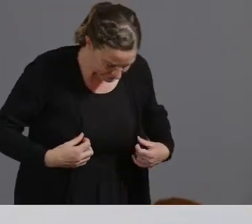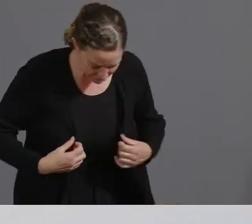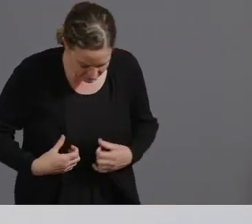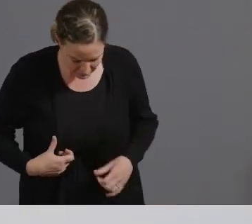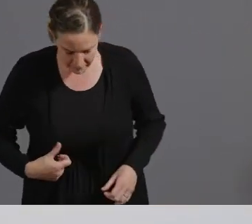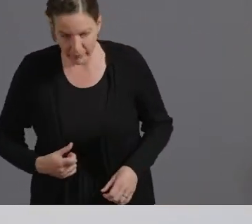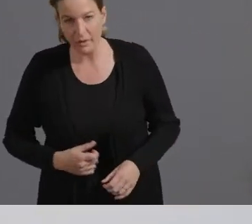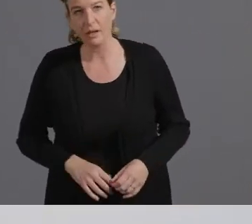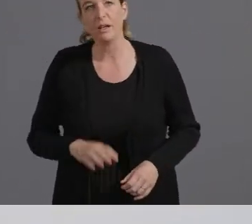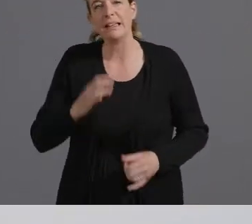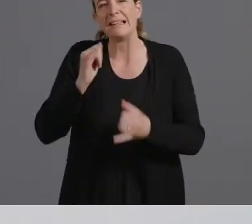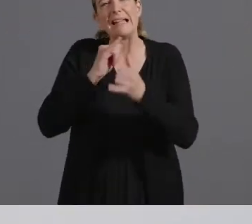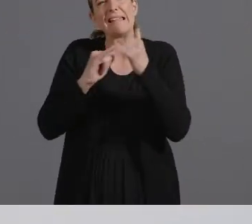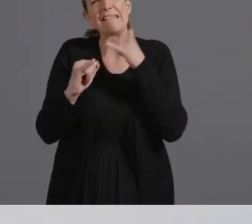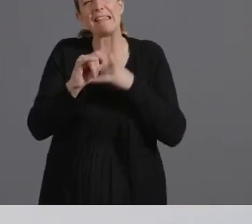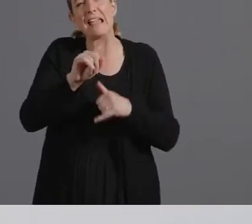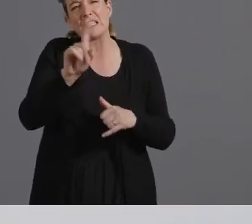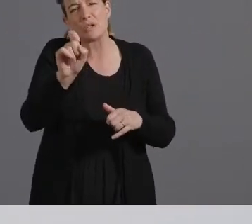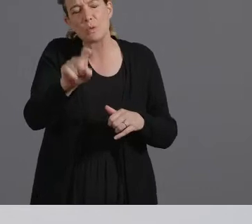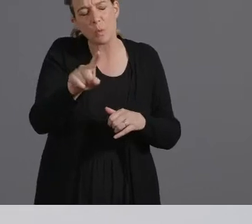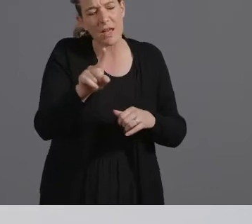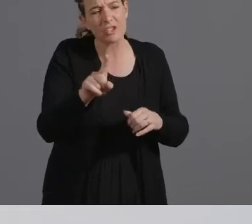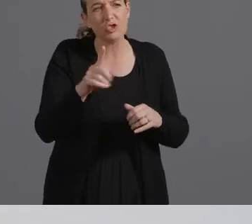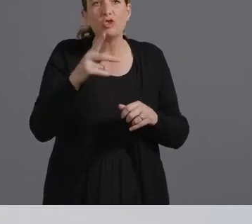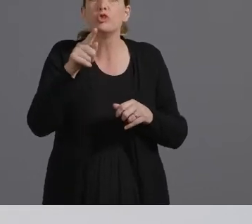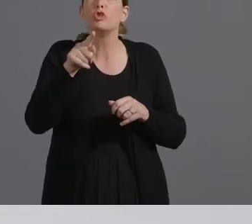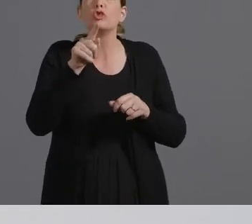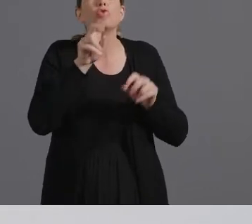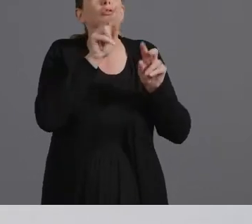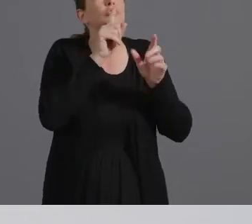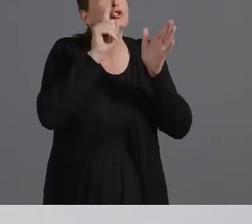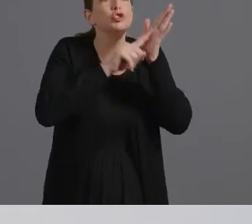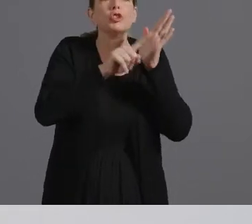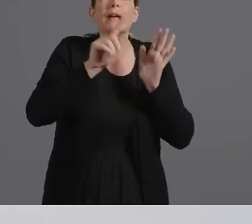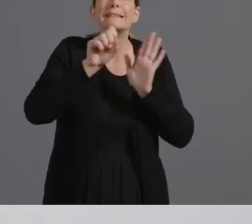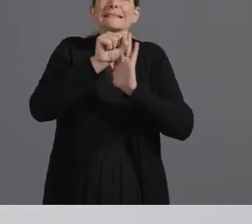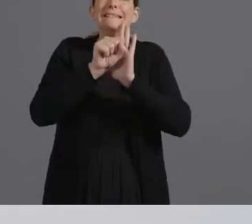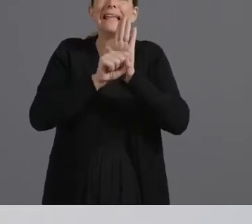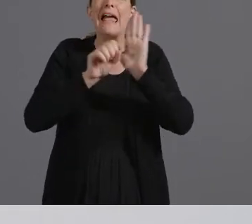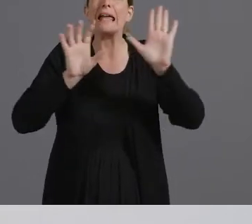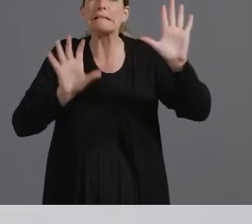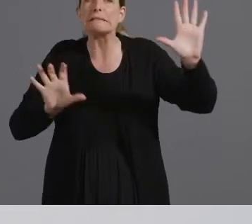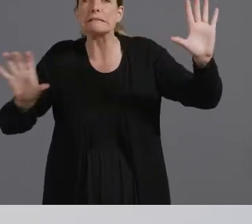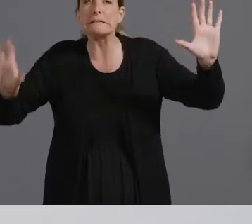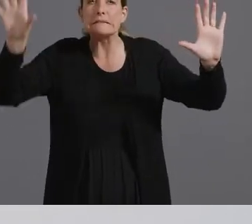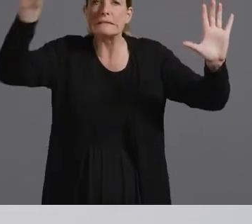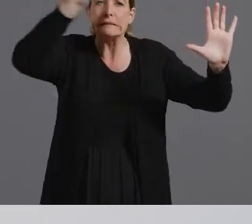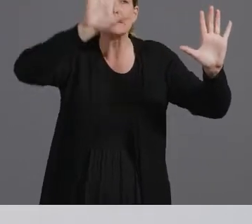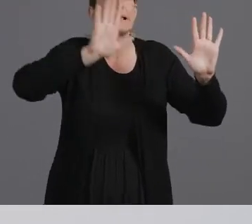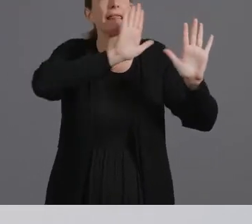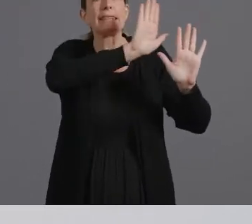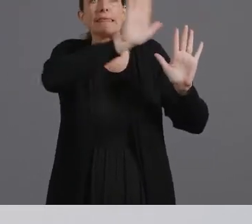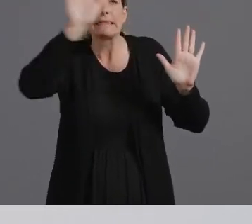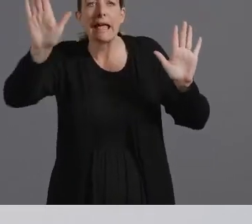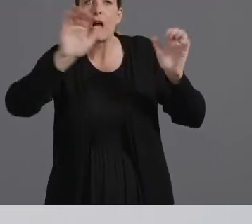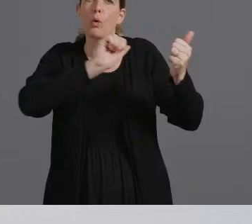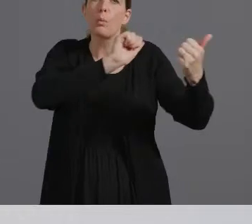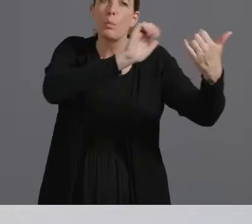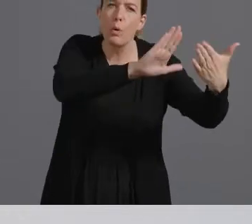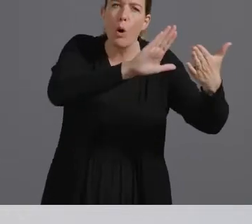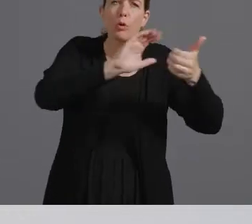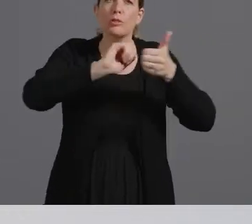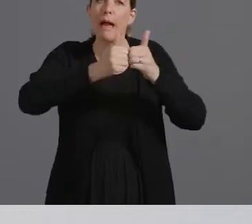as models for this hybrid, or was it a recommendation from ACIP, or how did you come up with this? Was it just the